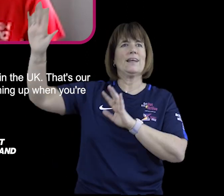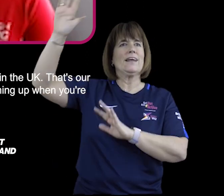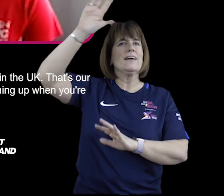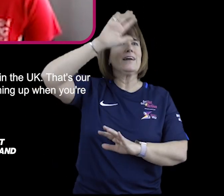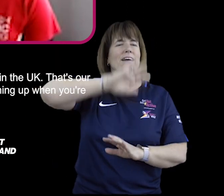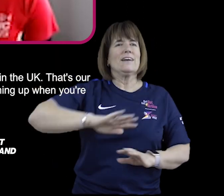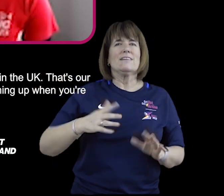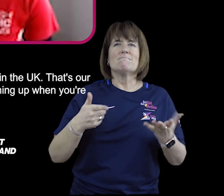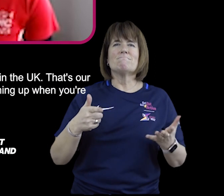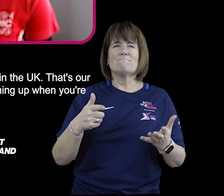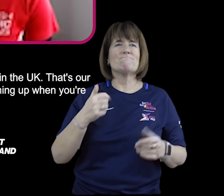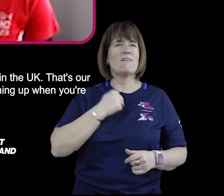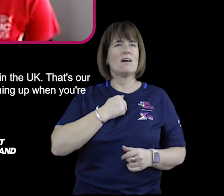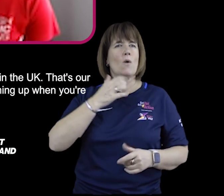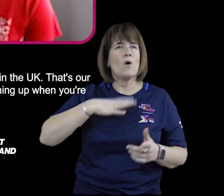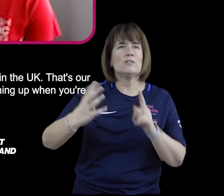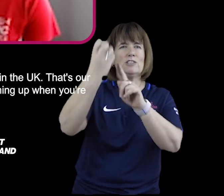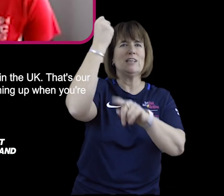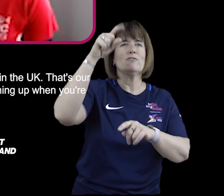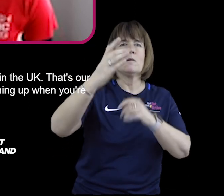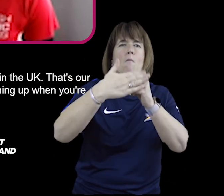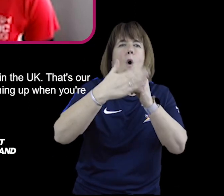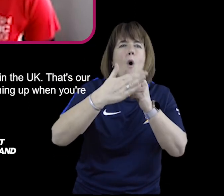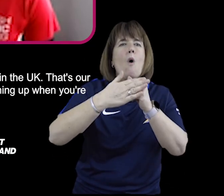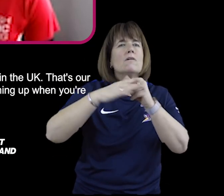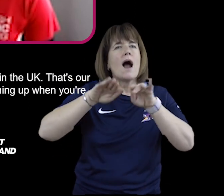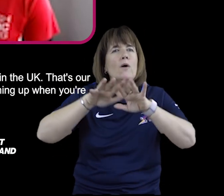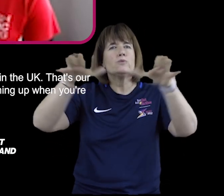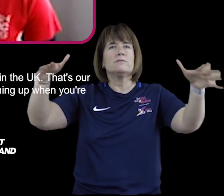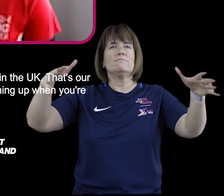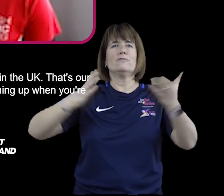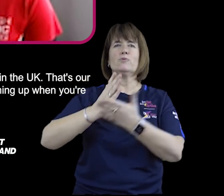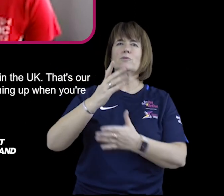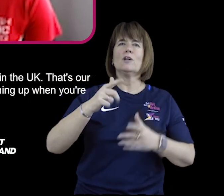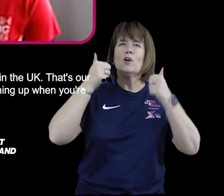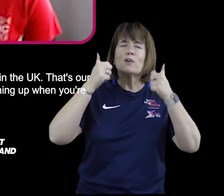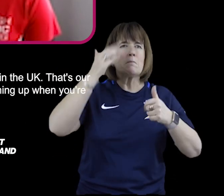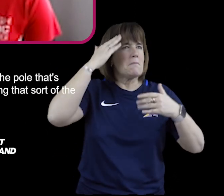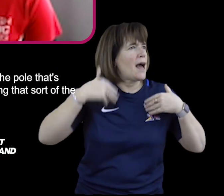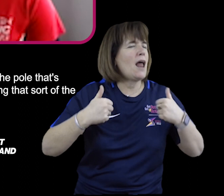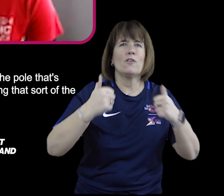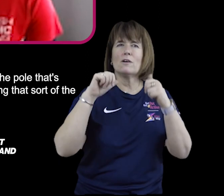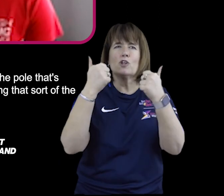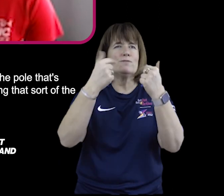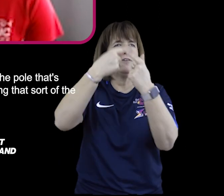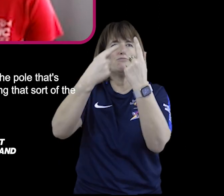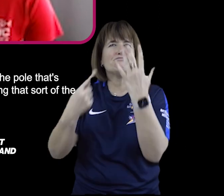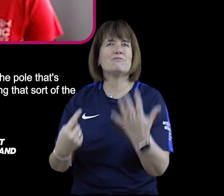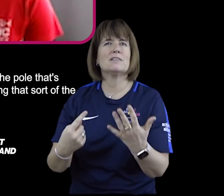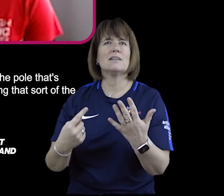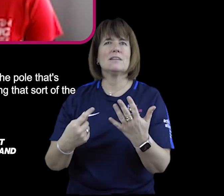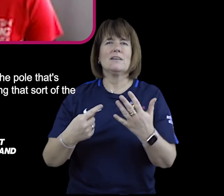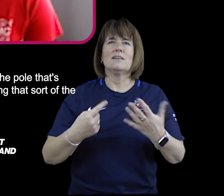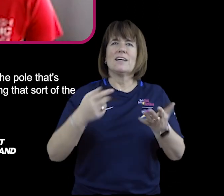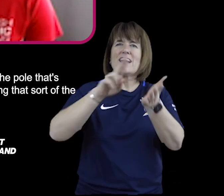their mental health. That, as like talking about opening up, when you're walking side by side, it's much easier to talk. And what is